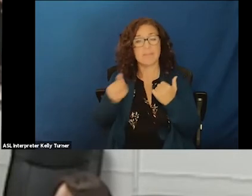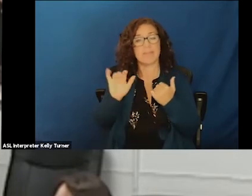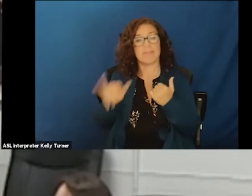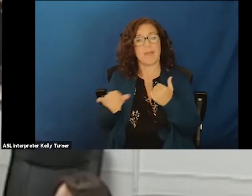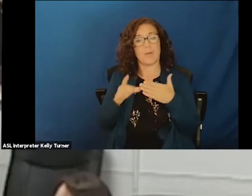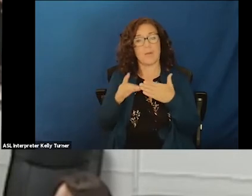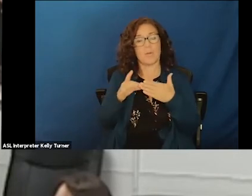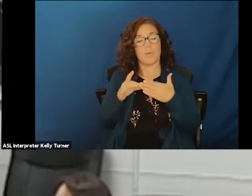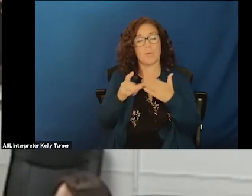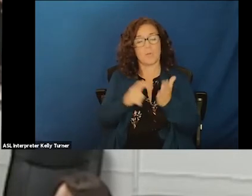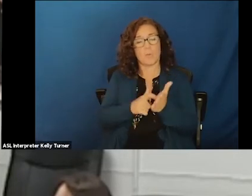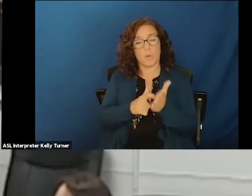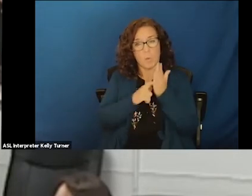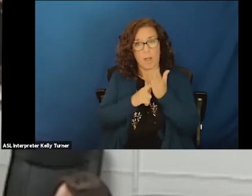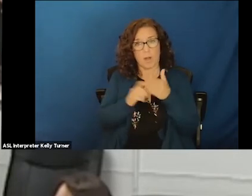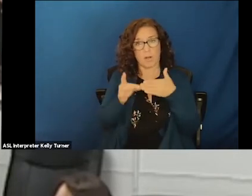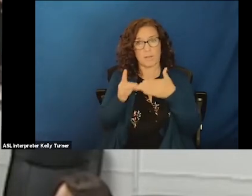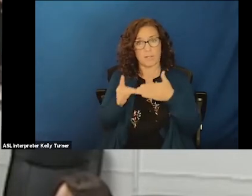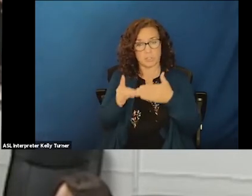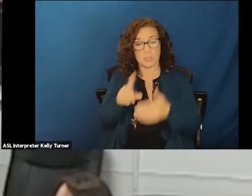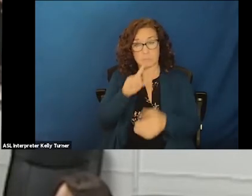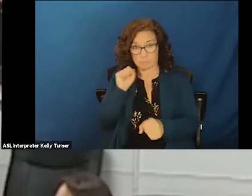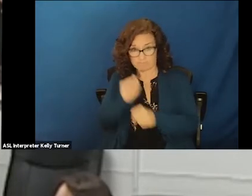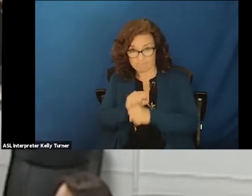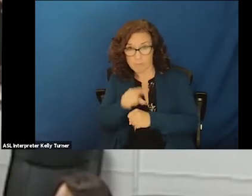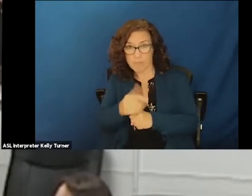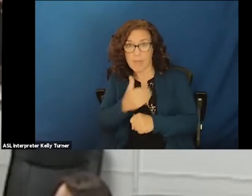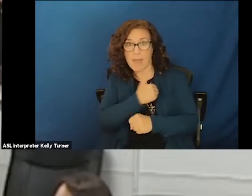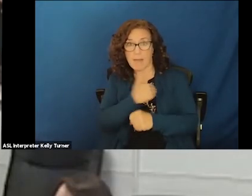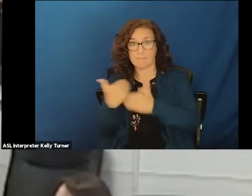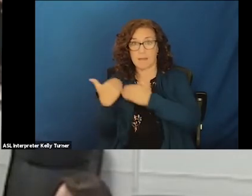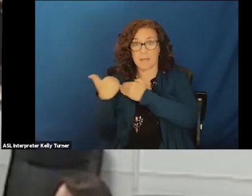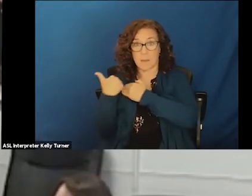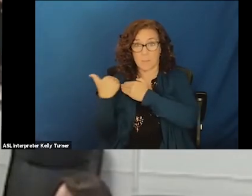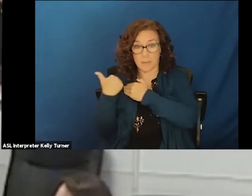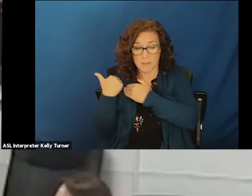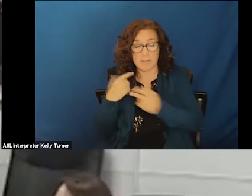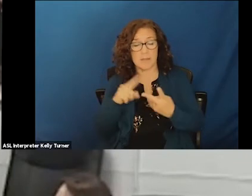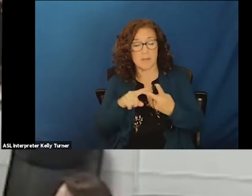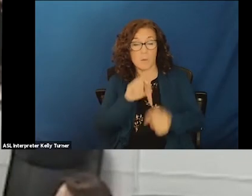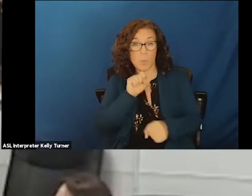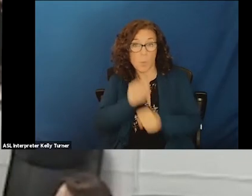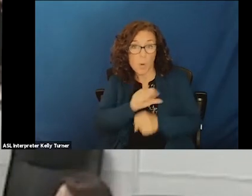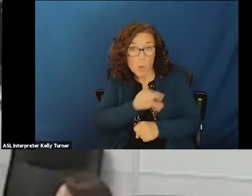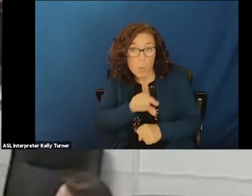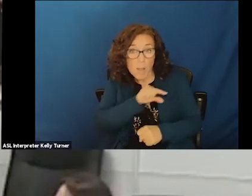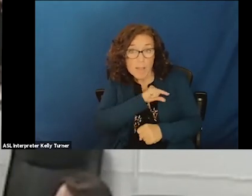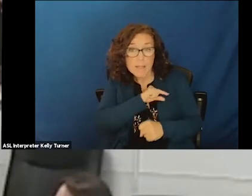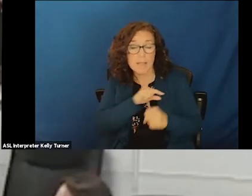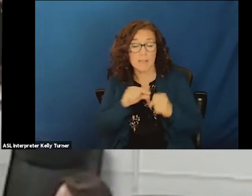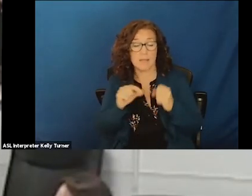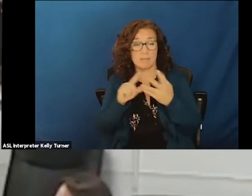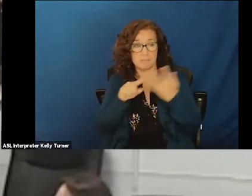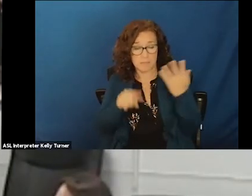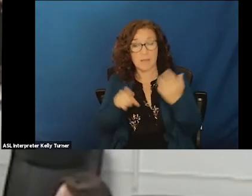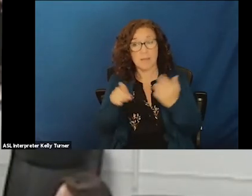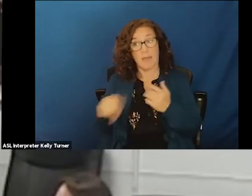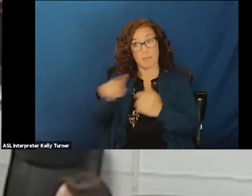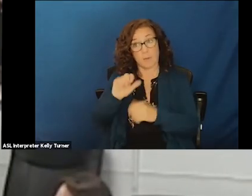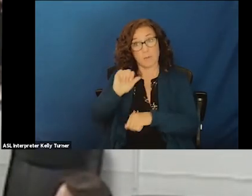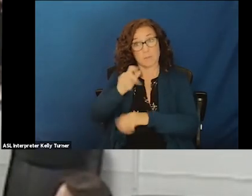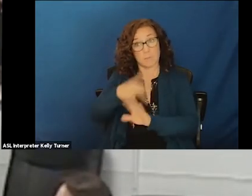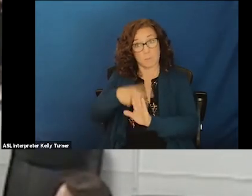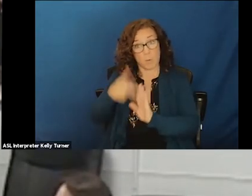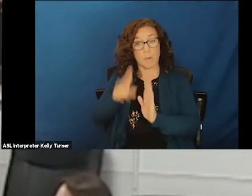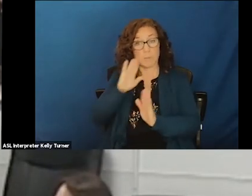work in place, and that those programs get implemented with fidelity. And so that's part of this. The last thing I'll state is that as a